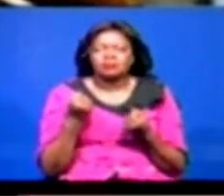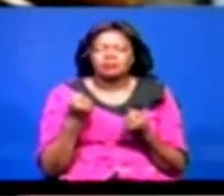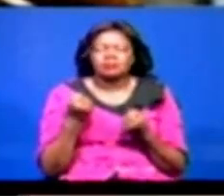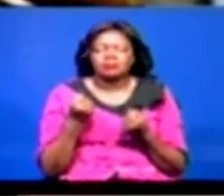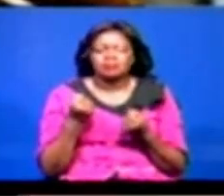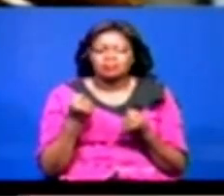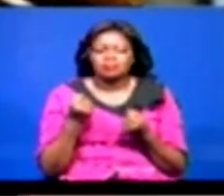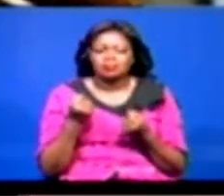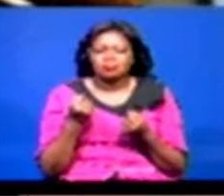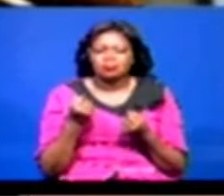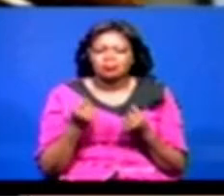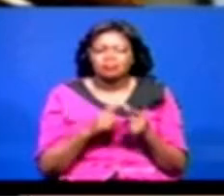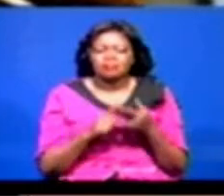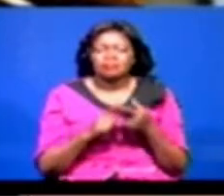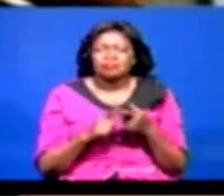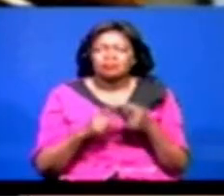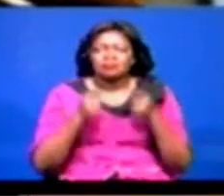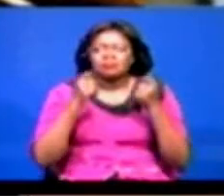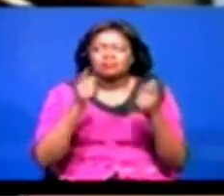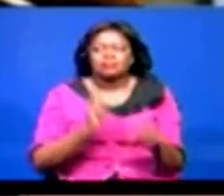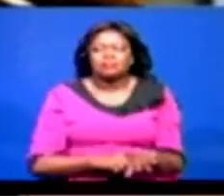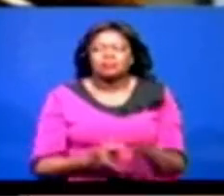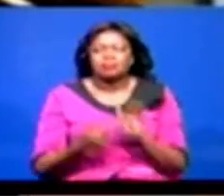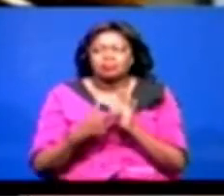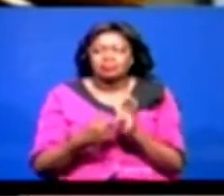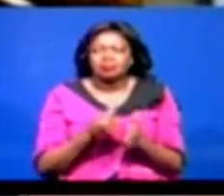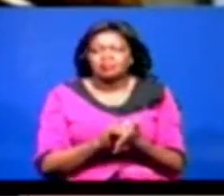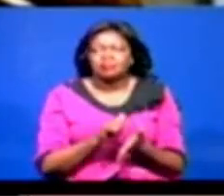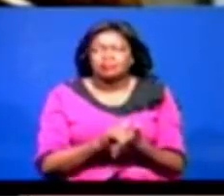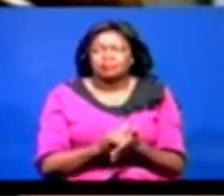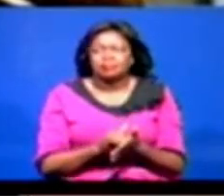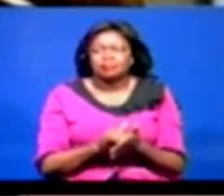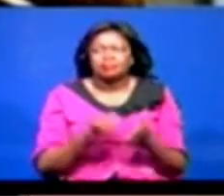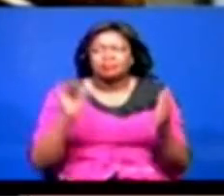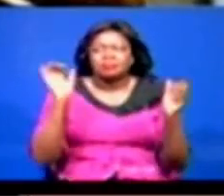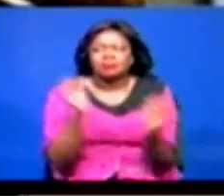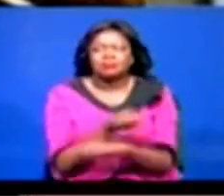I will take a few moments to demonstrate that it wasn't possible to